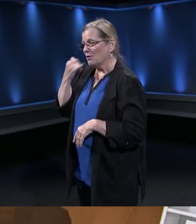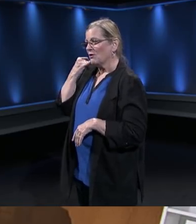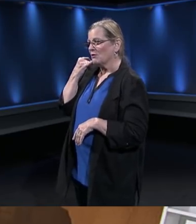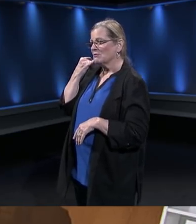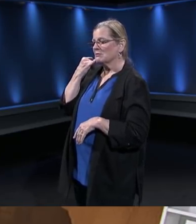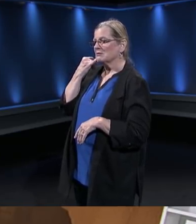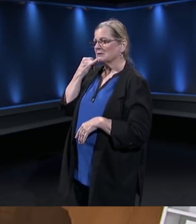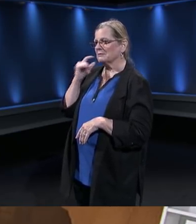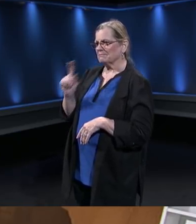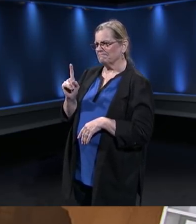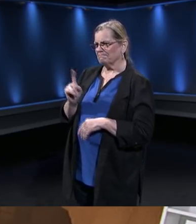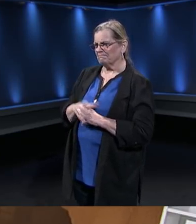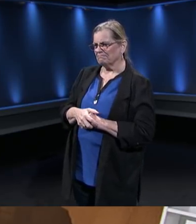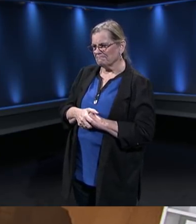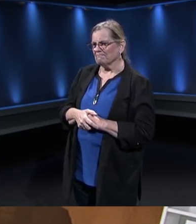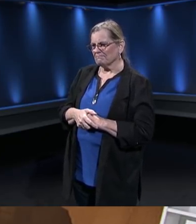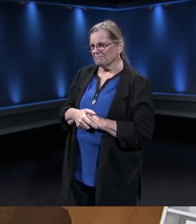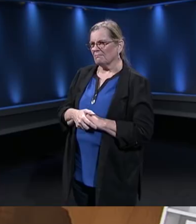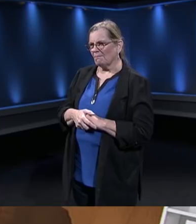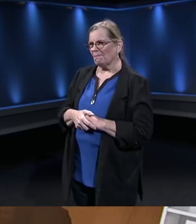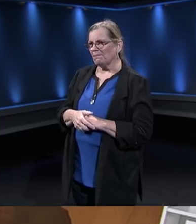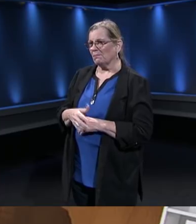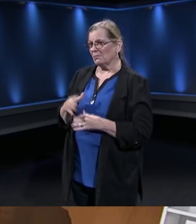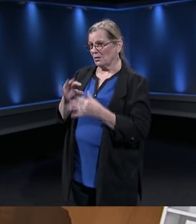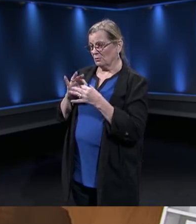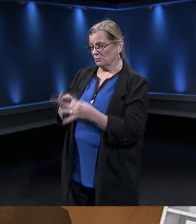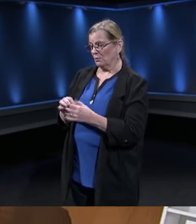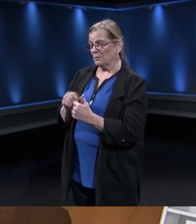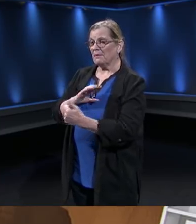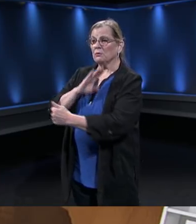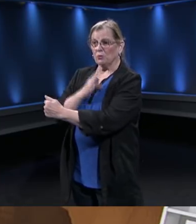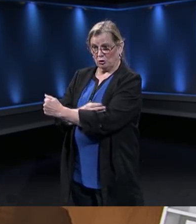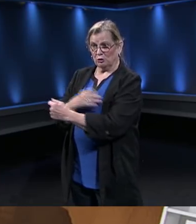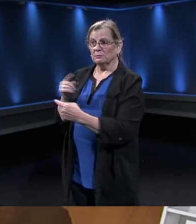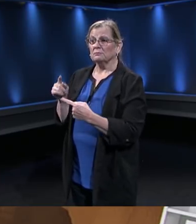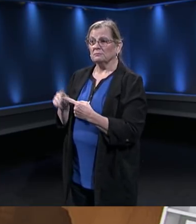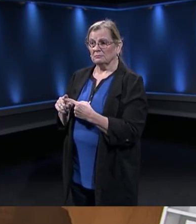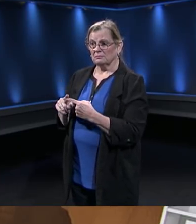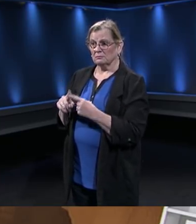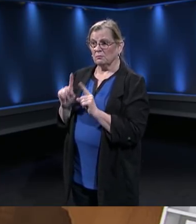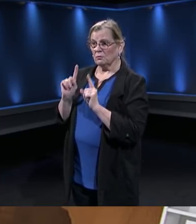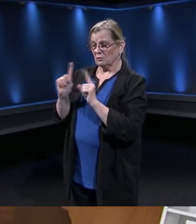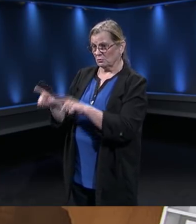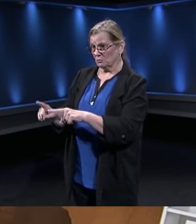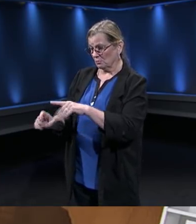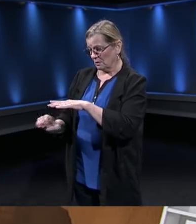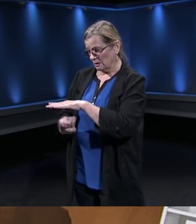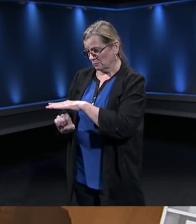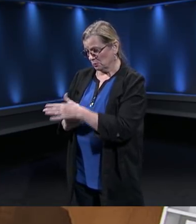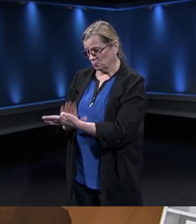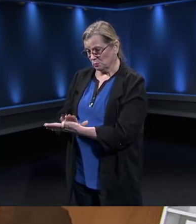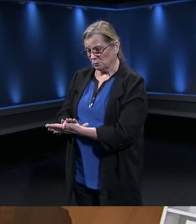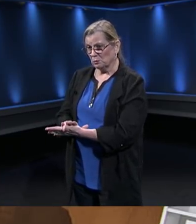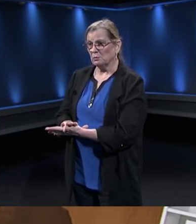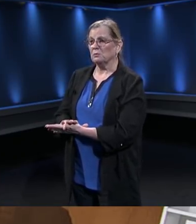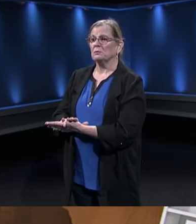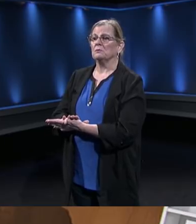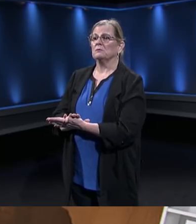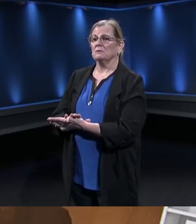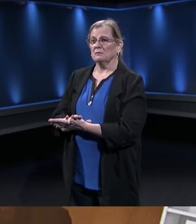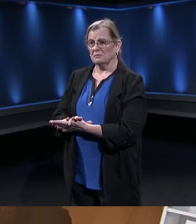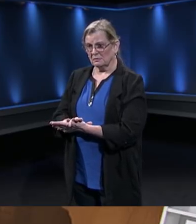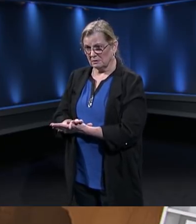my question is regarding my daughter. She goes to an elementary school, and I've